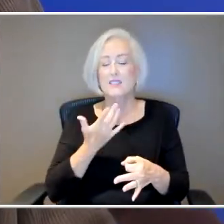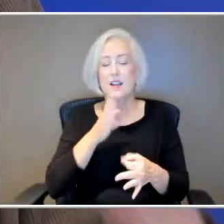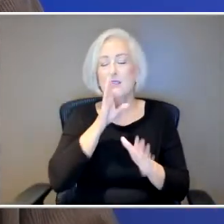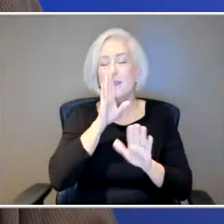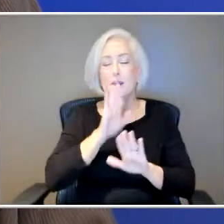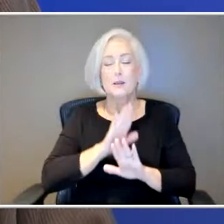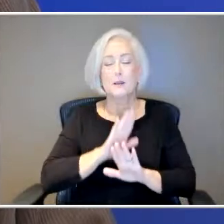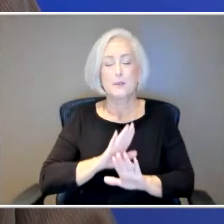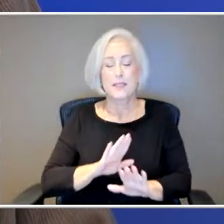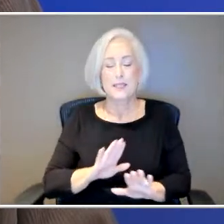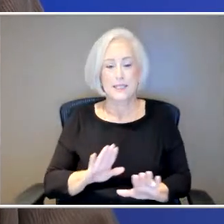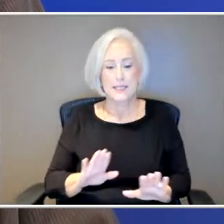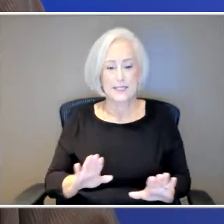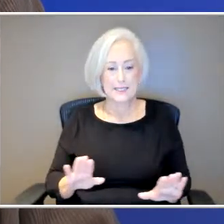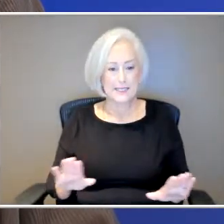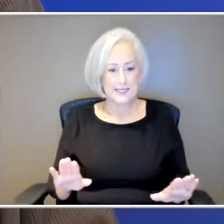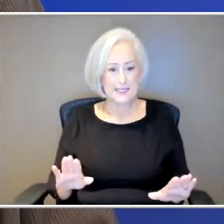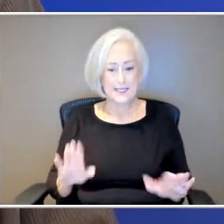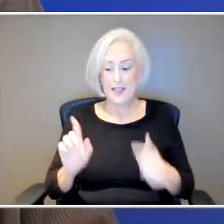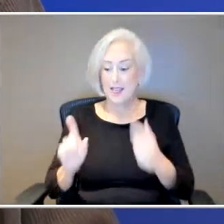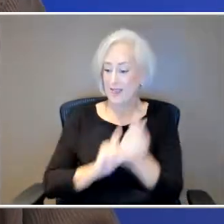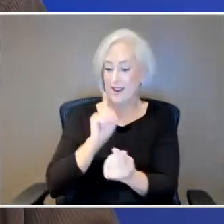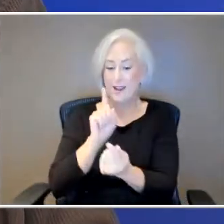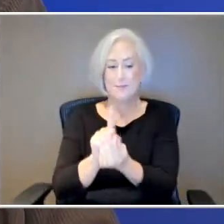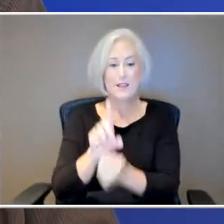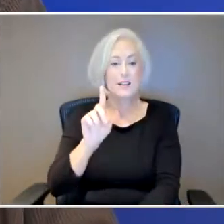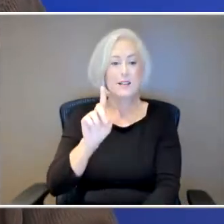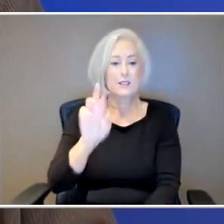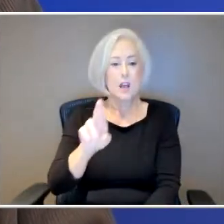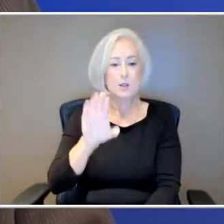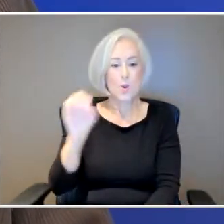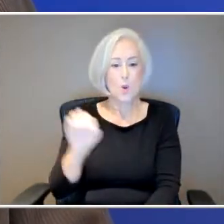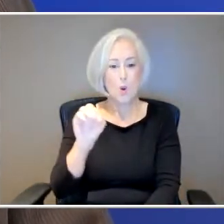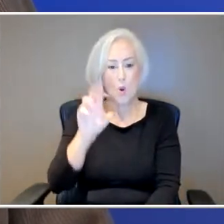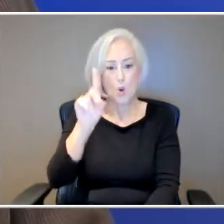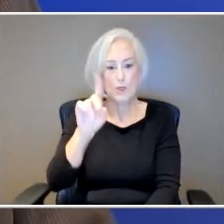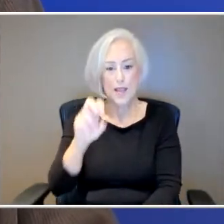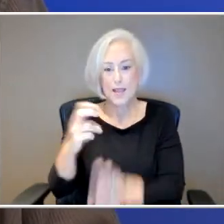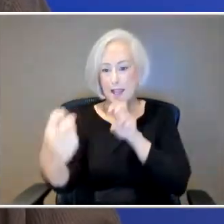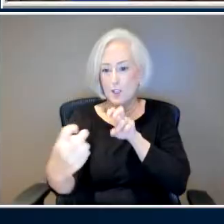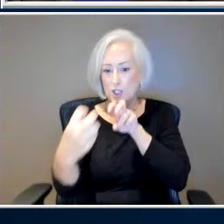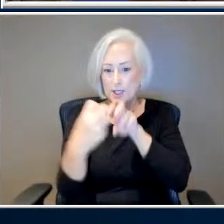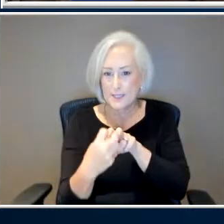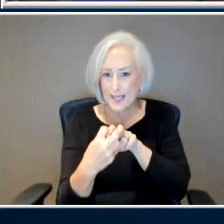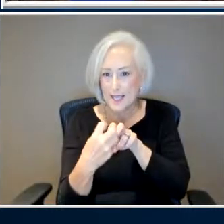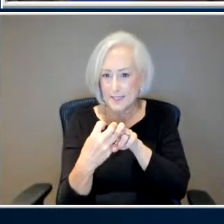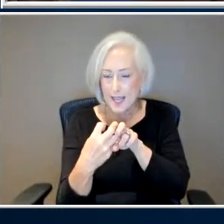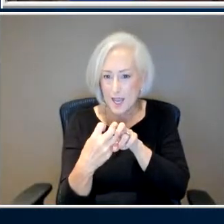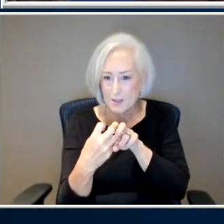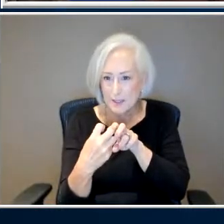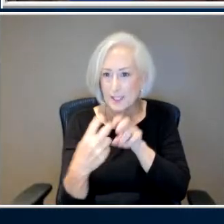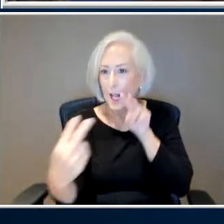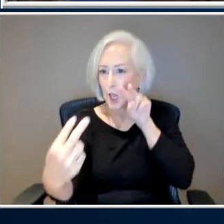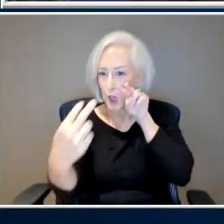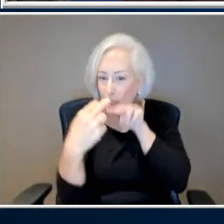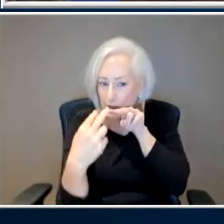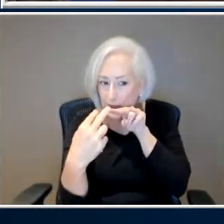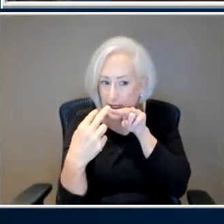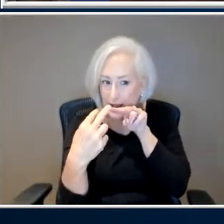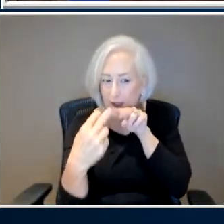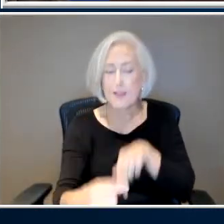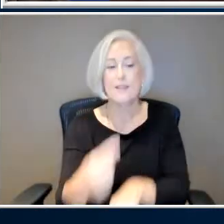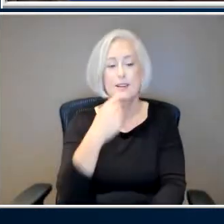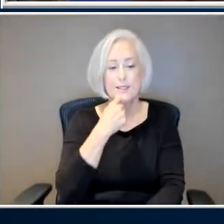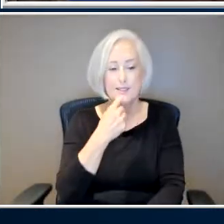then when I met Dr. O'Day, and she got right in my face, and she was telling me there's this kind and